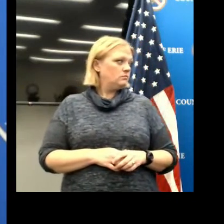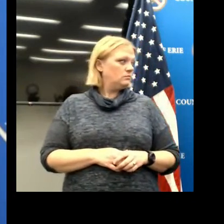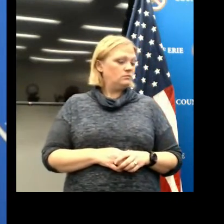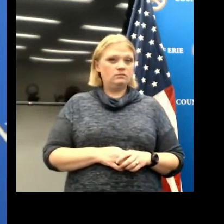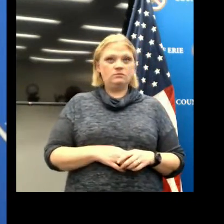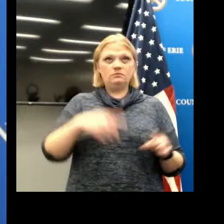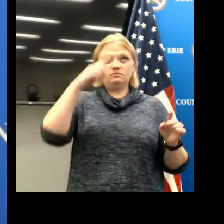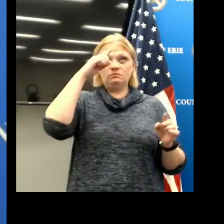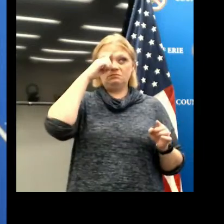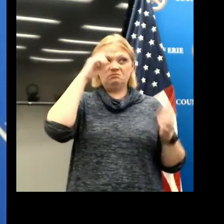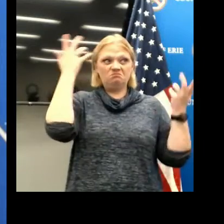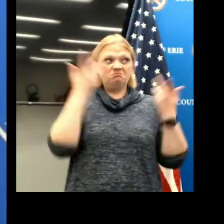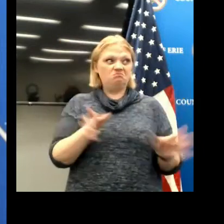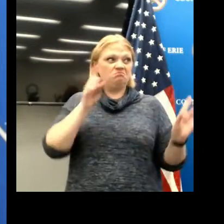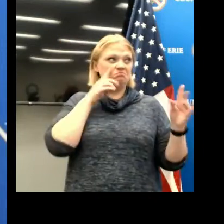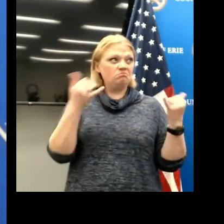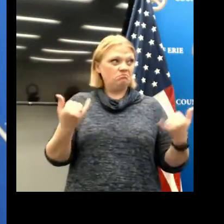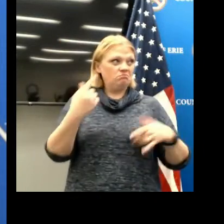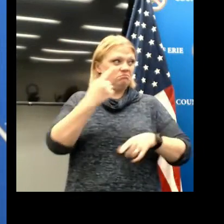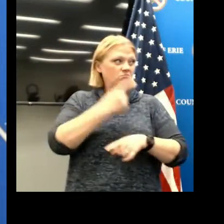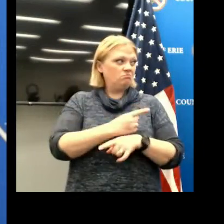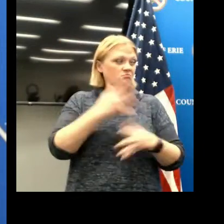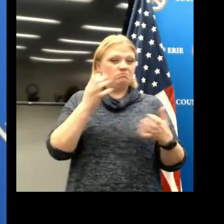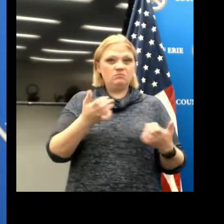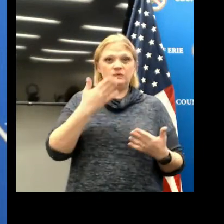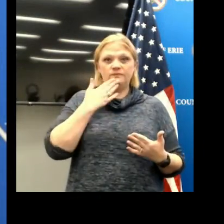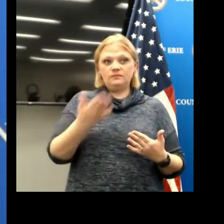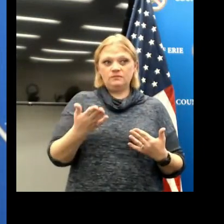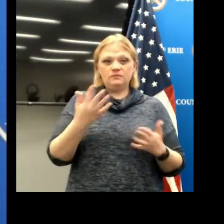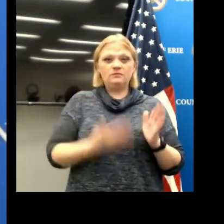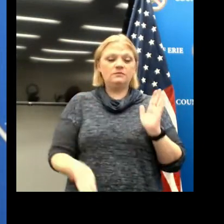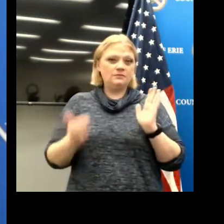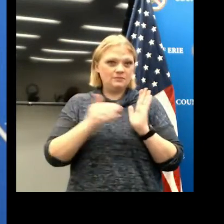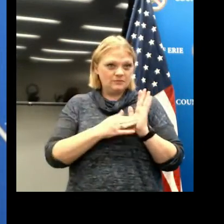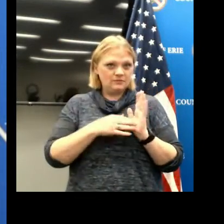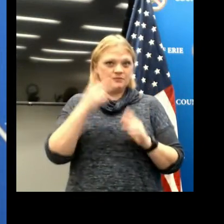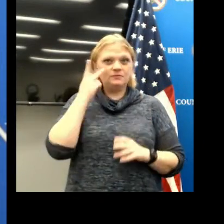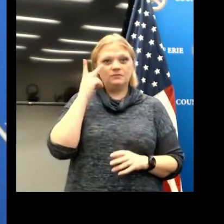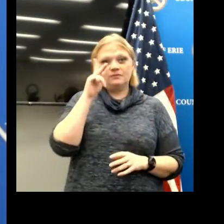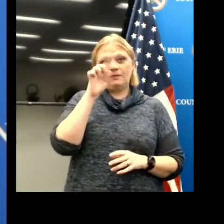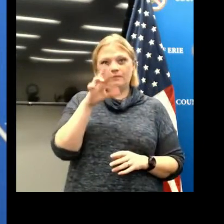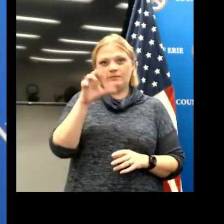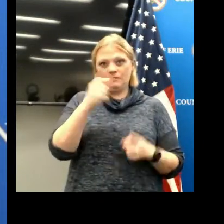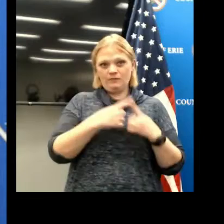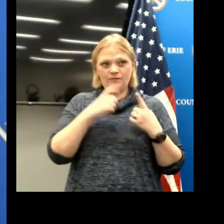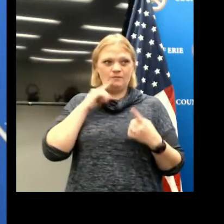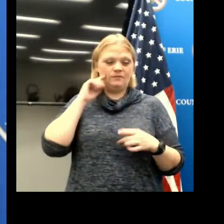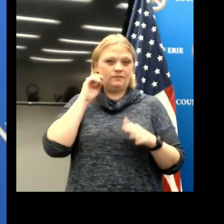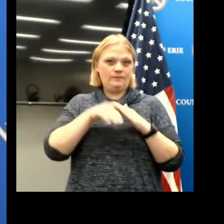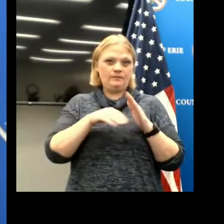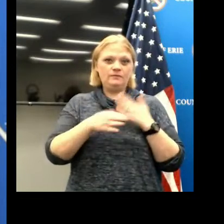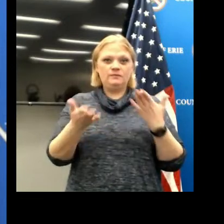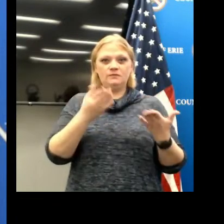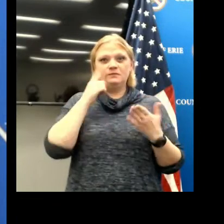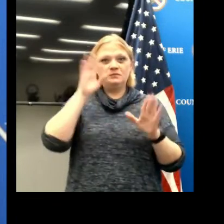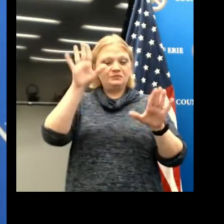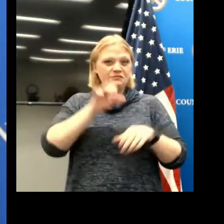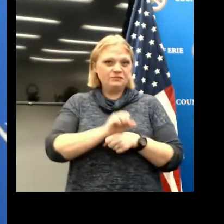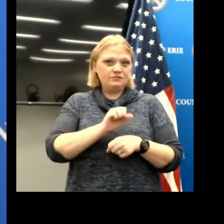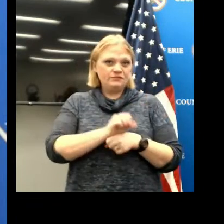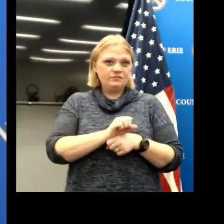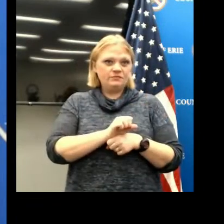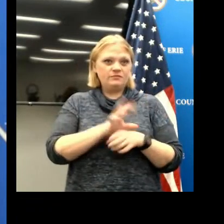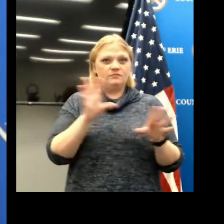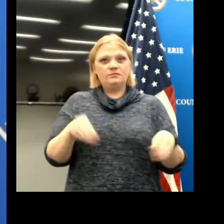I think we are all set for today. I want to thank, once again, Kendra Schmidt from Deaf Access Services for her great work